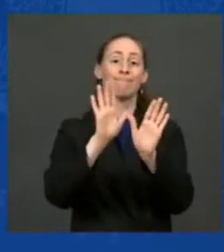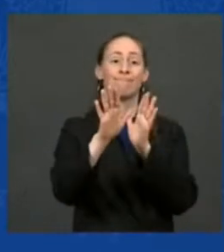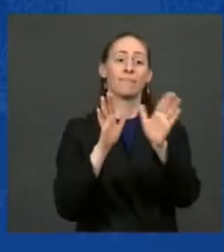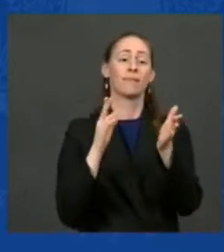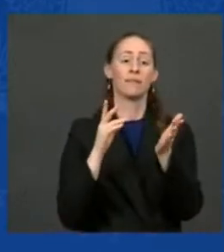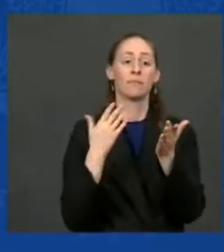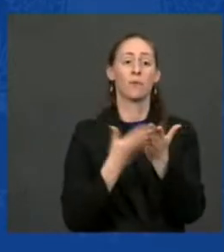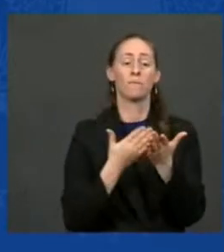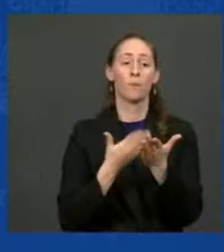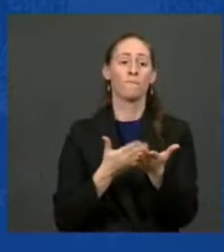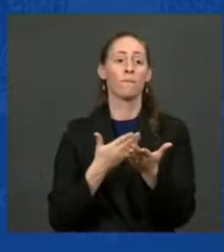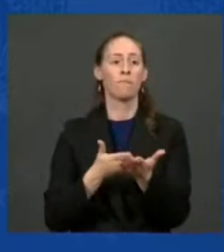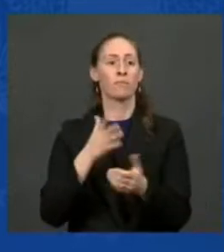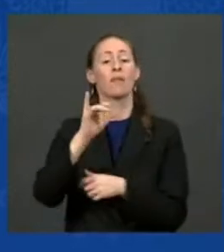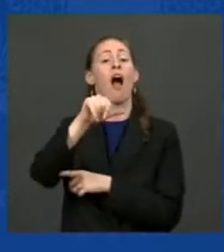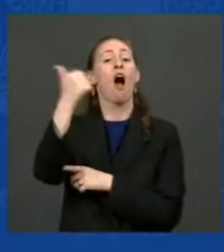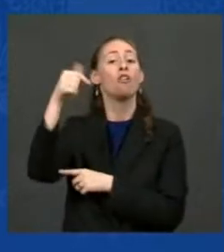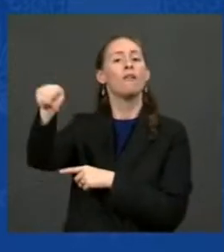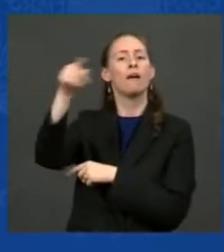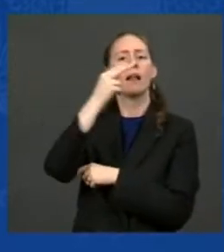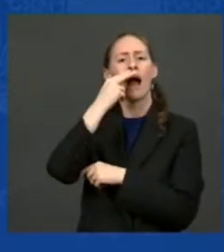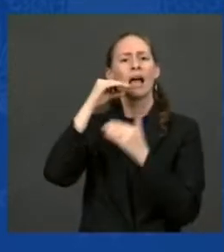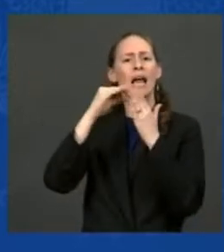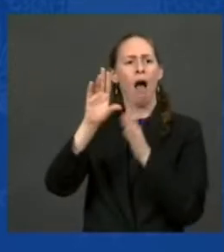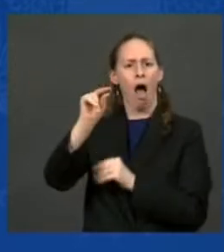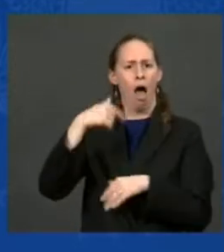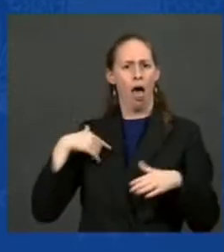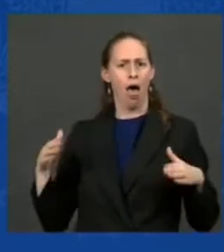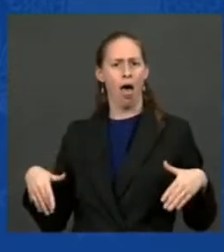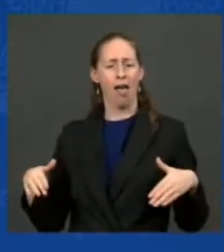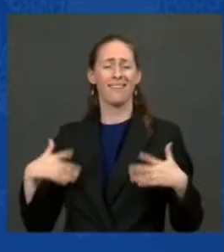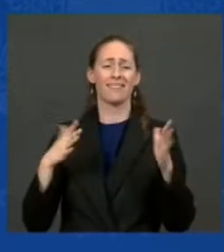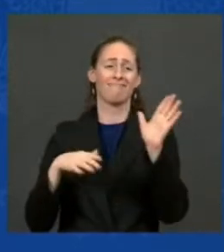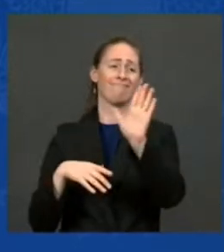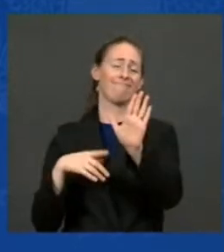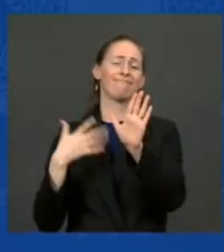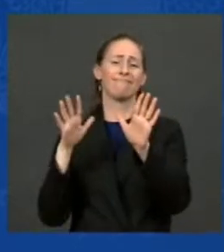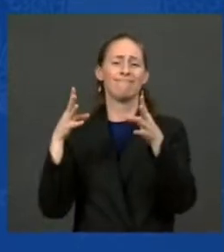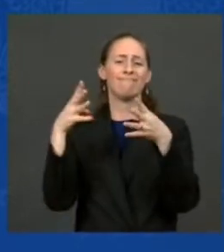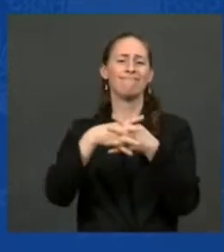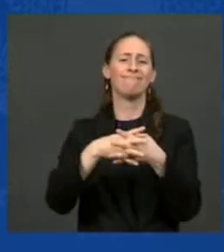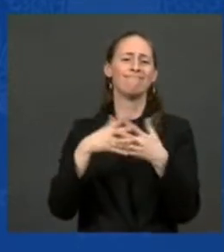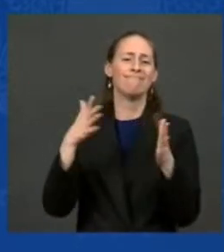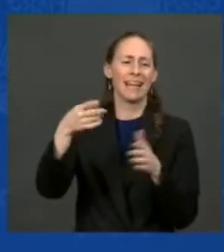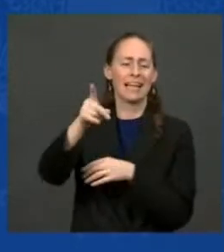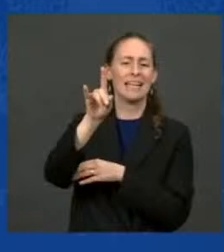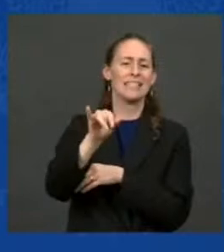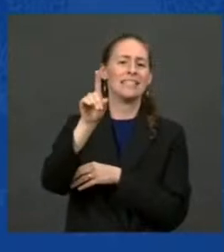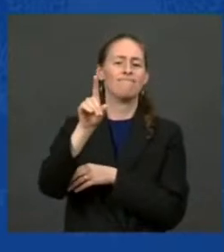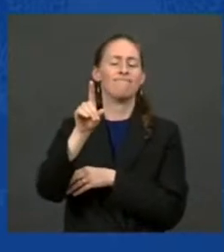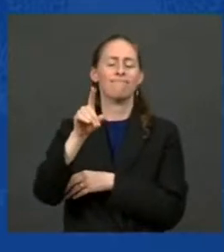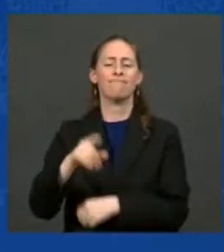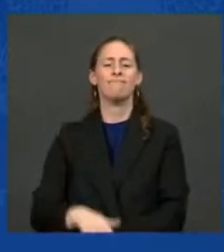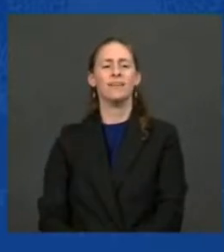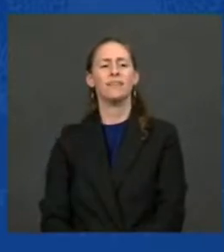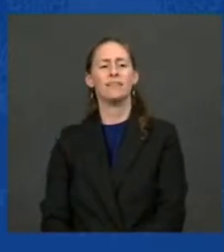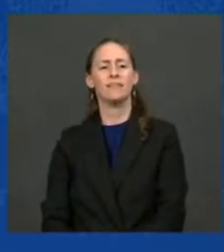who tried to deny their complicity and feign ignorance. And even more